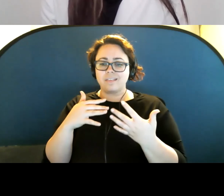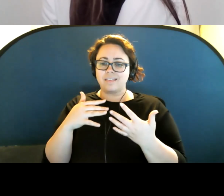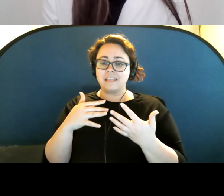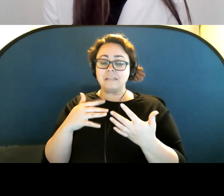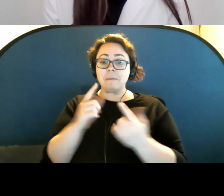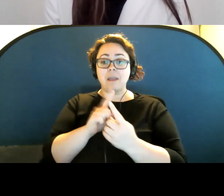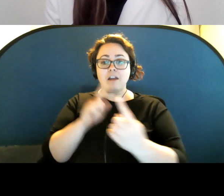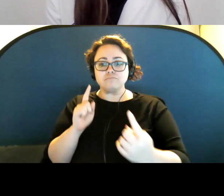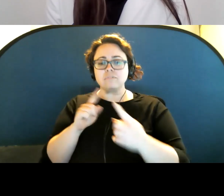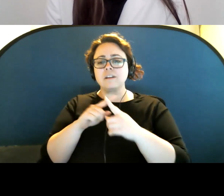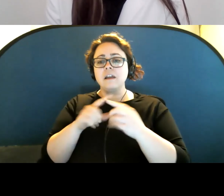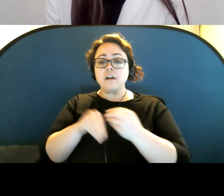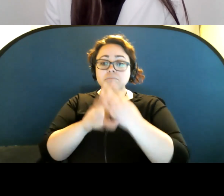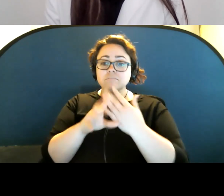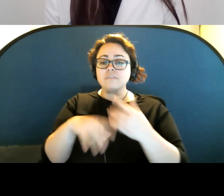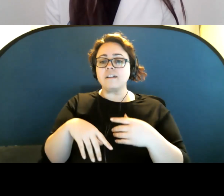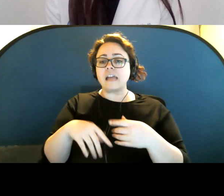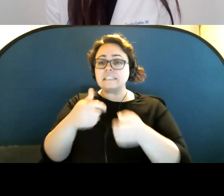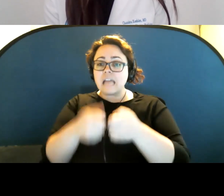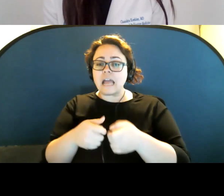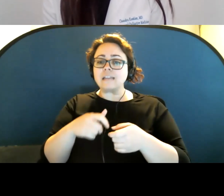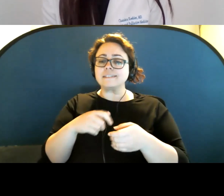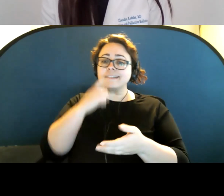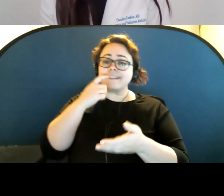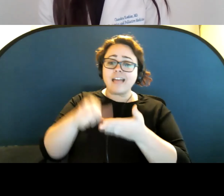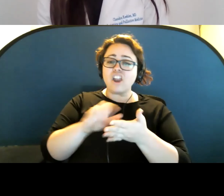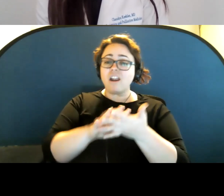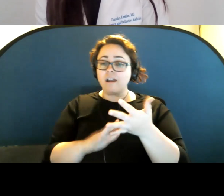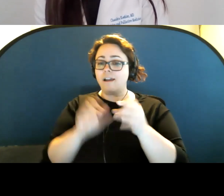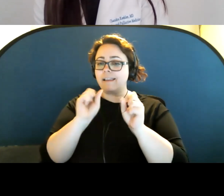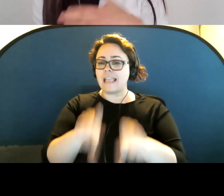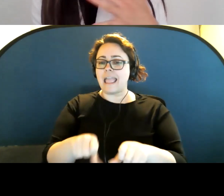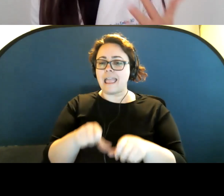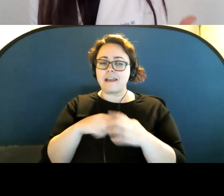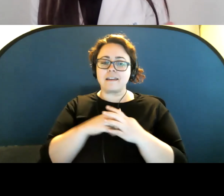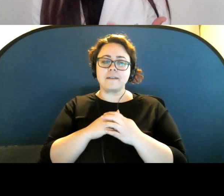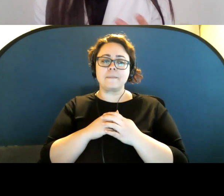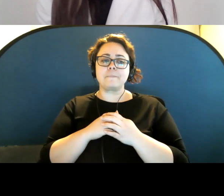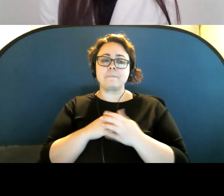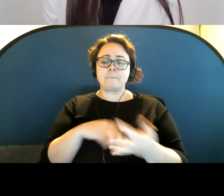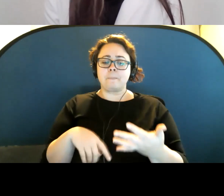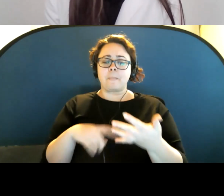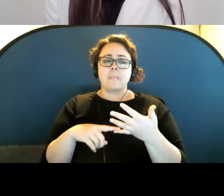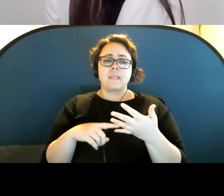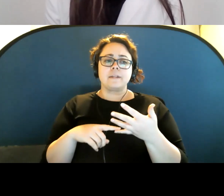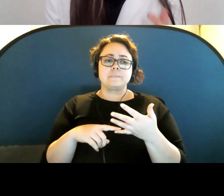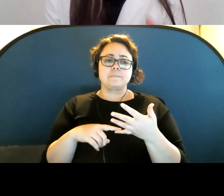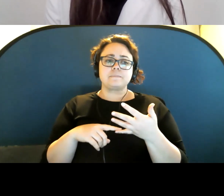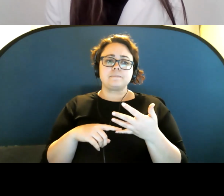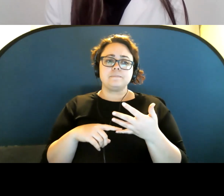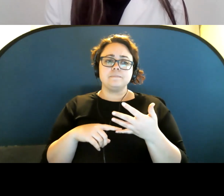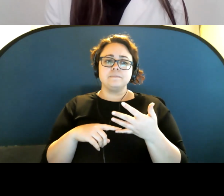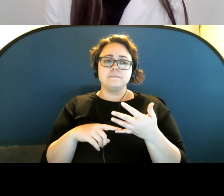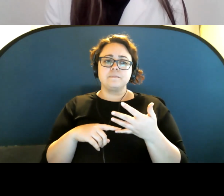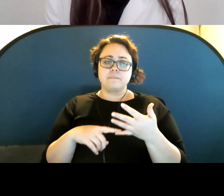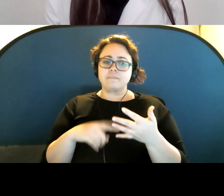And then memory changes. We have to talk about that. So, the pandemic, the social isolation will